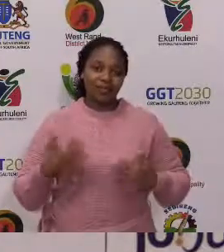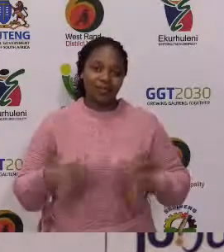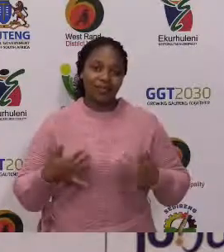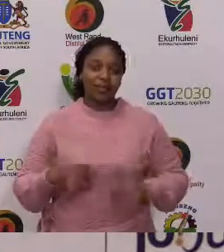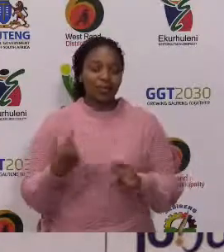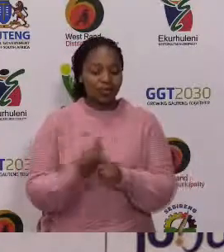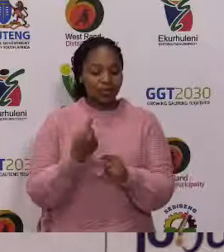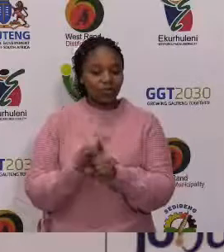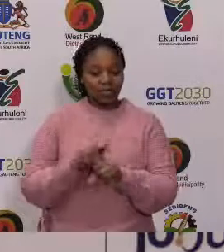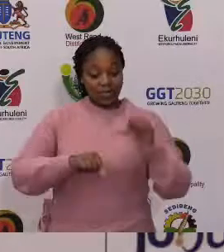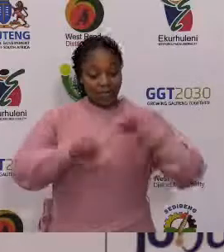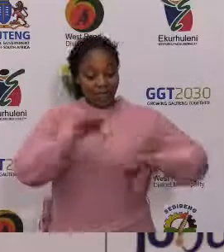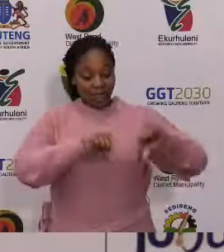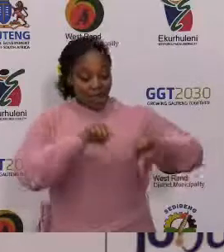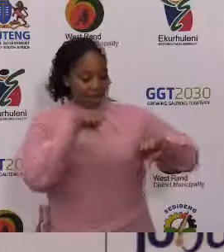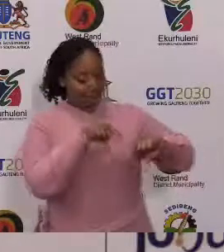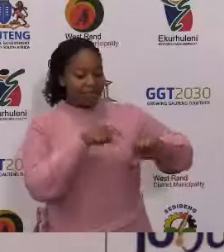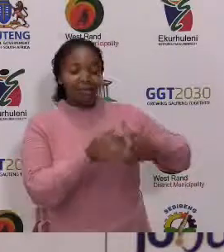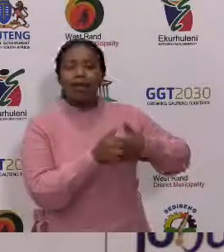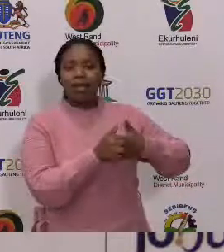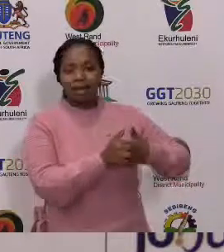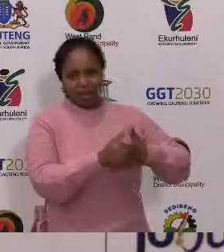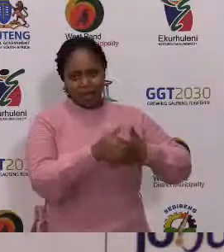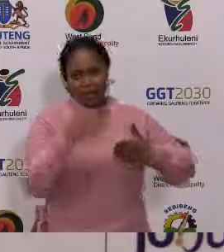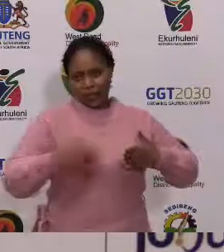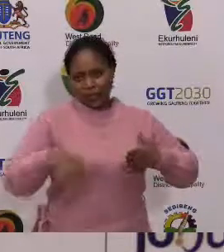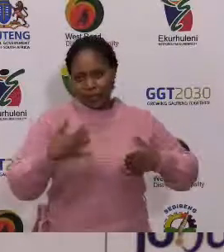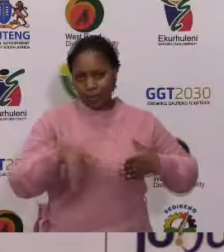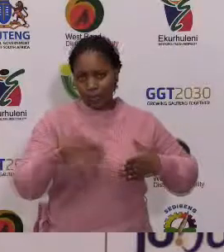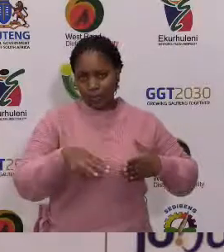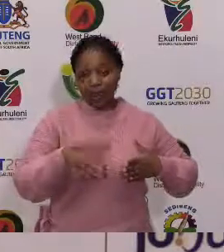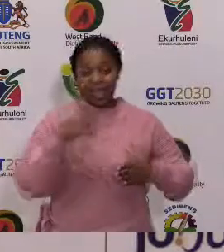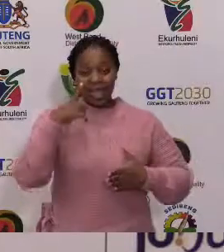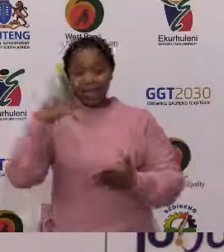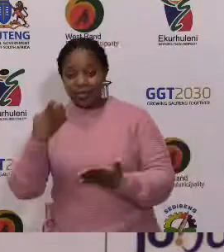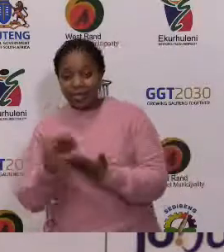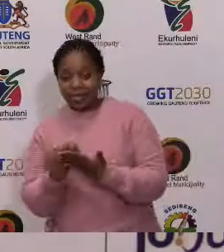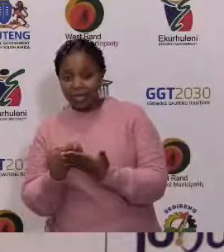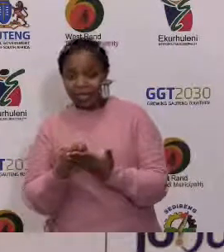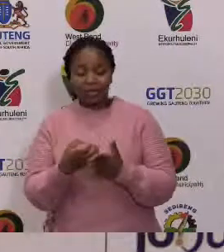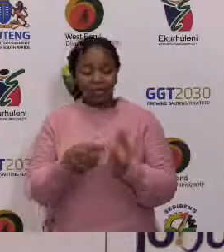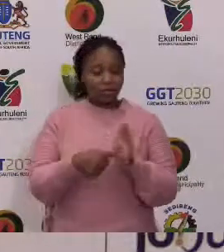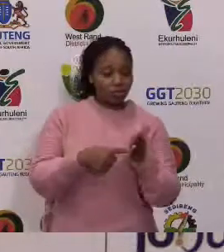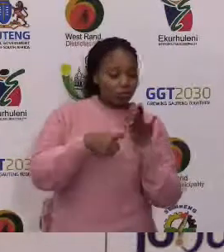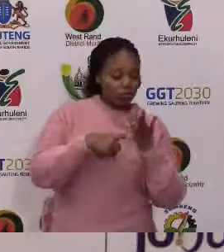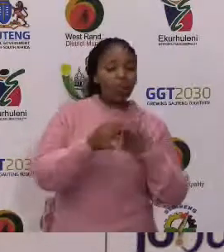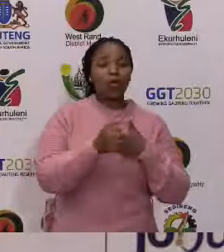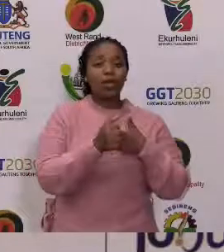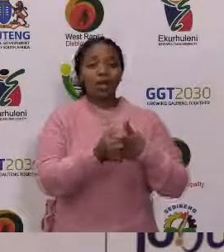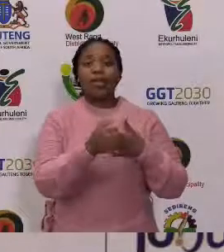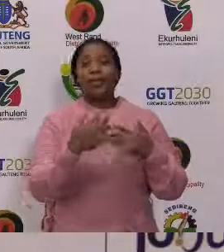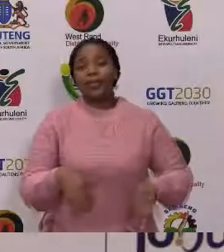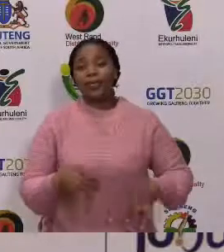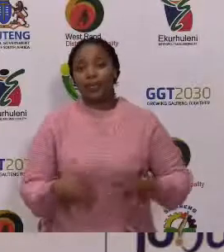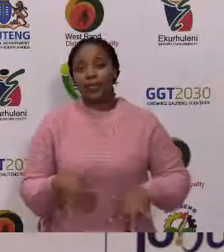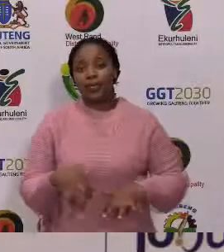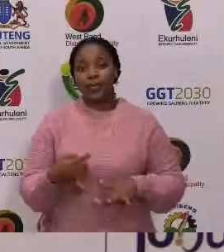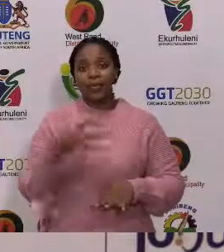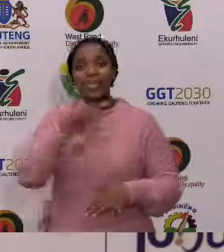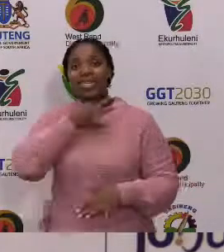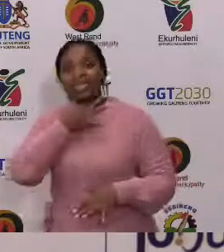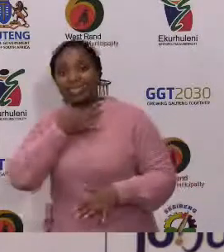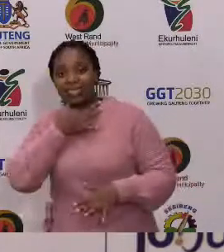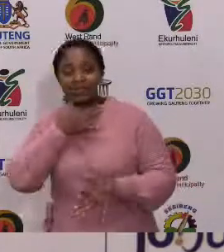science, get guided by evidence, the risk mapping that Professor Melado does,